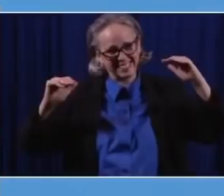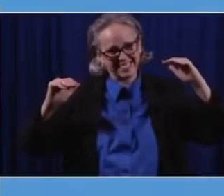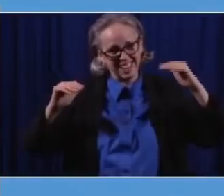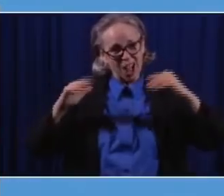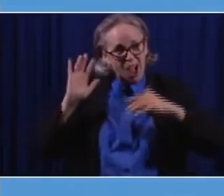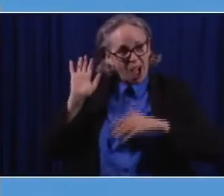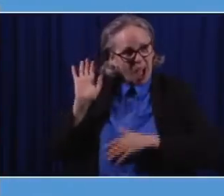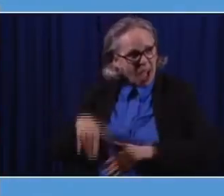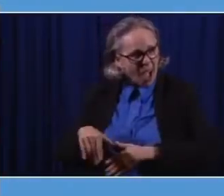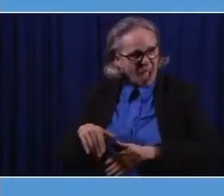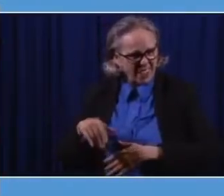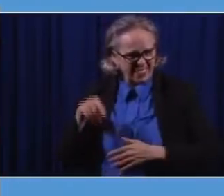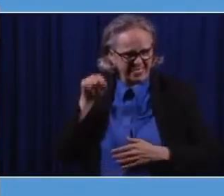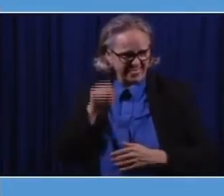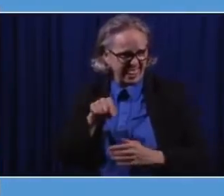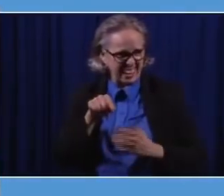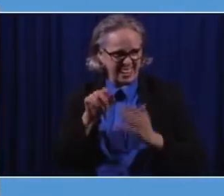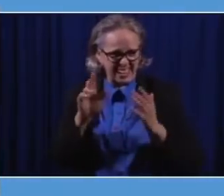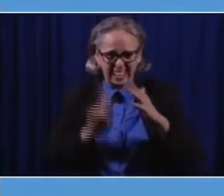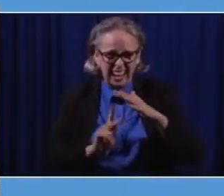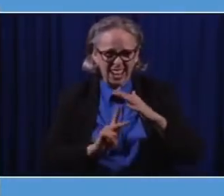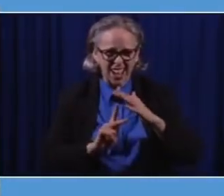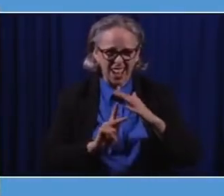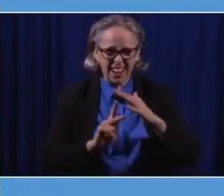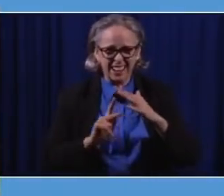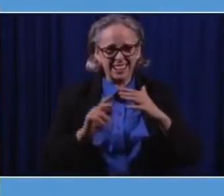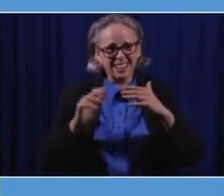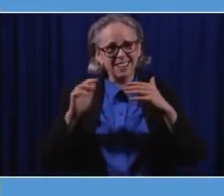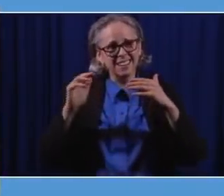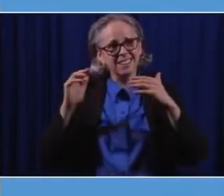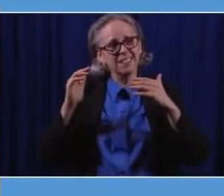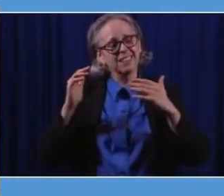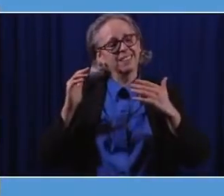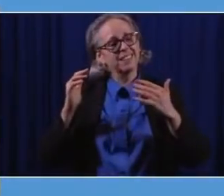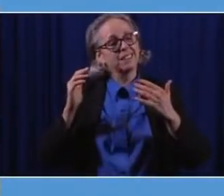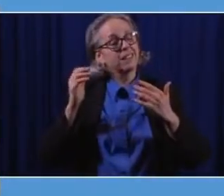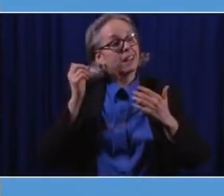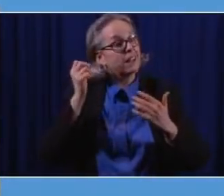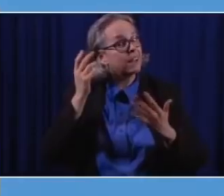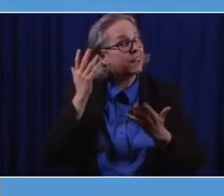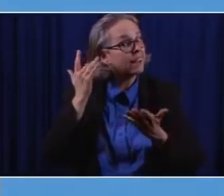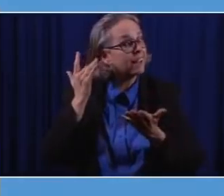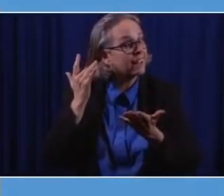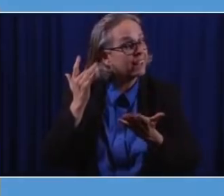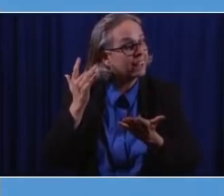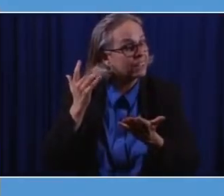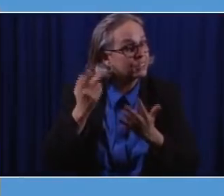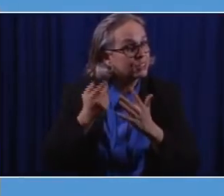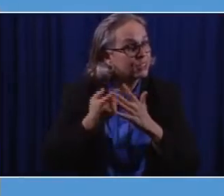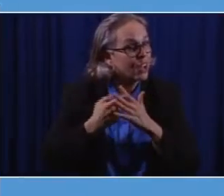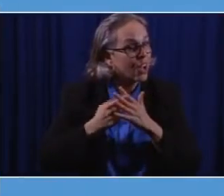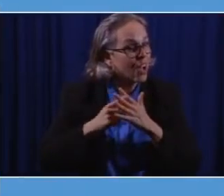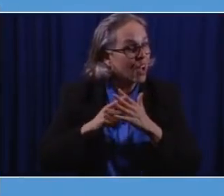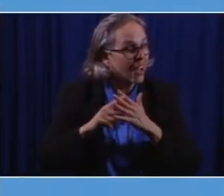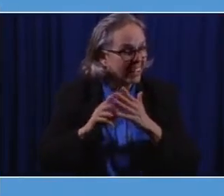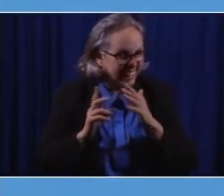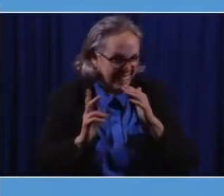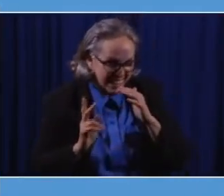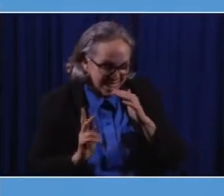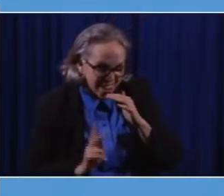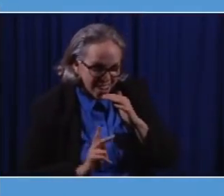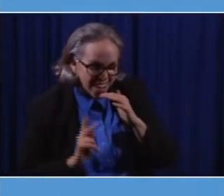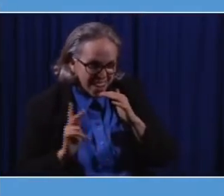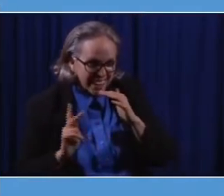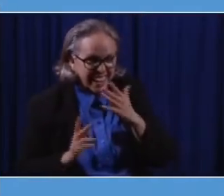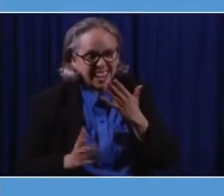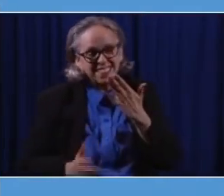and that says kindergarten, here I come, because you're starting what? Kindergarten. Thank you.